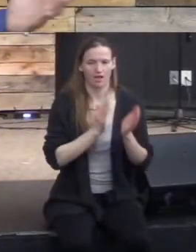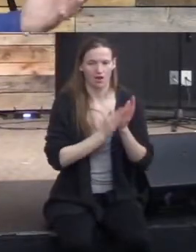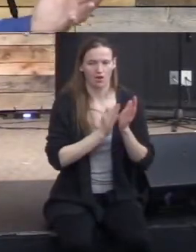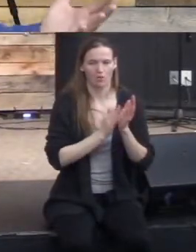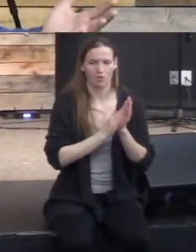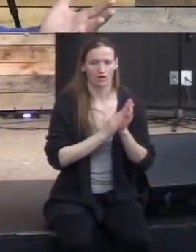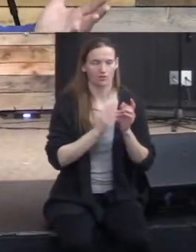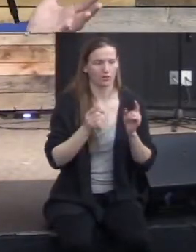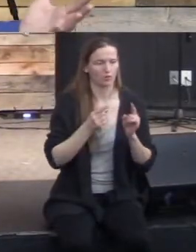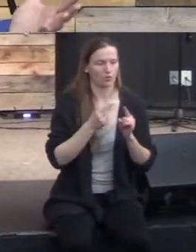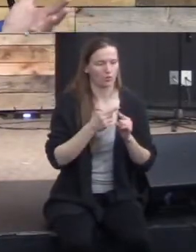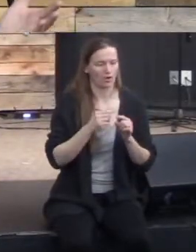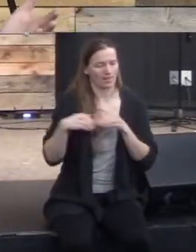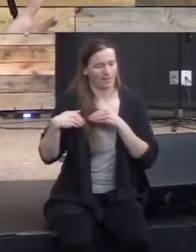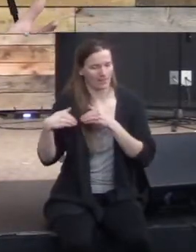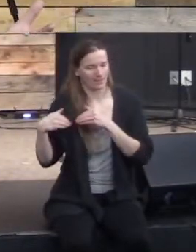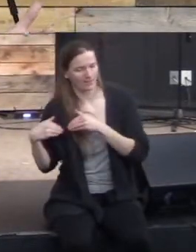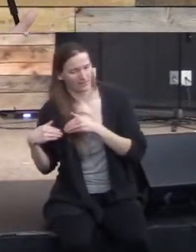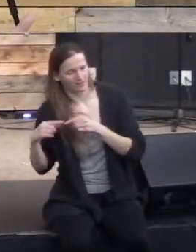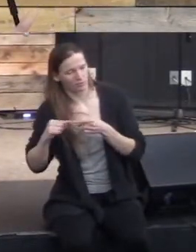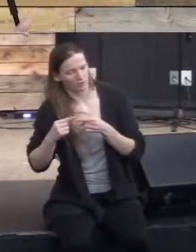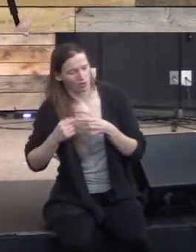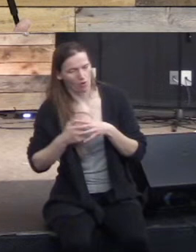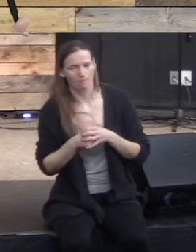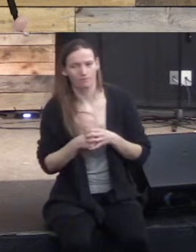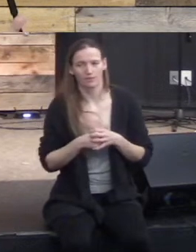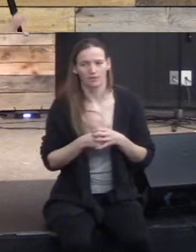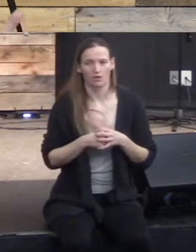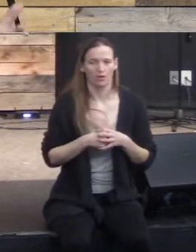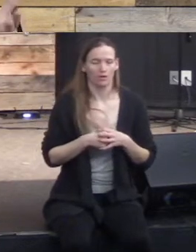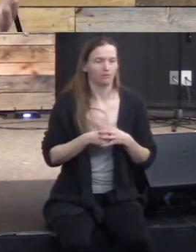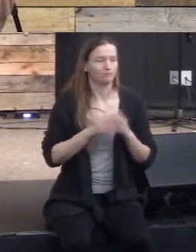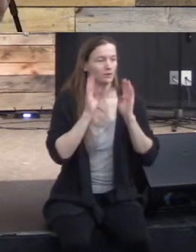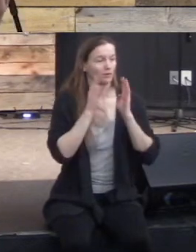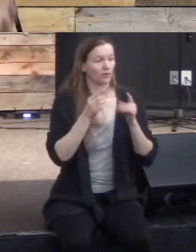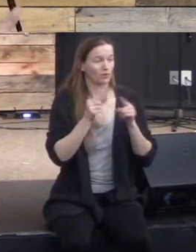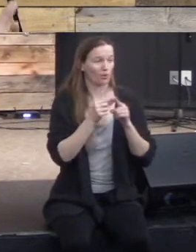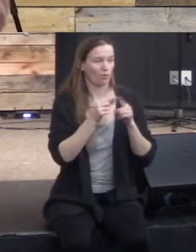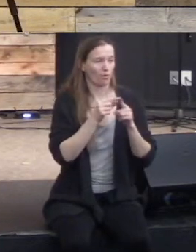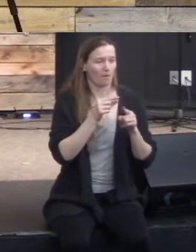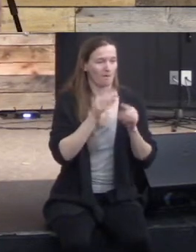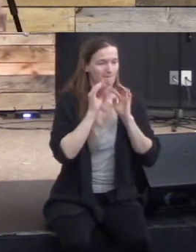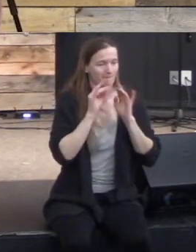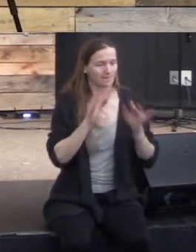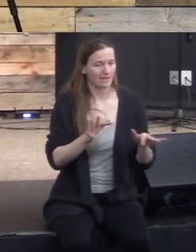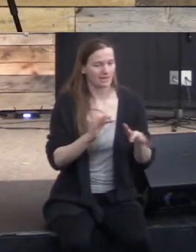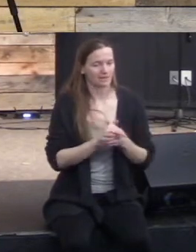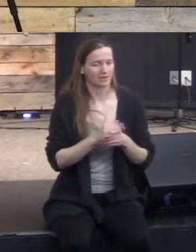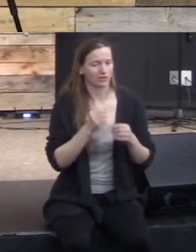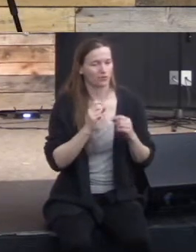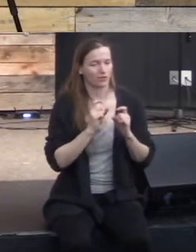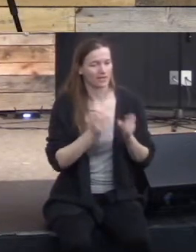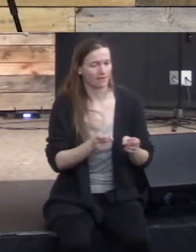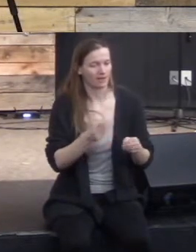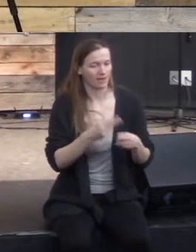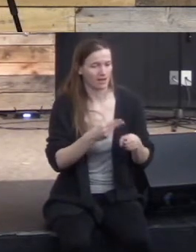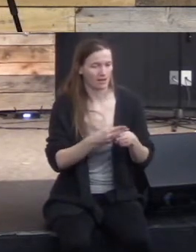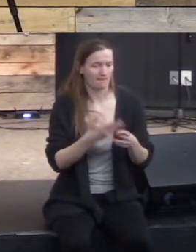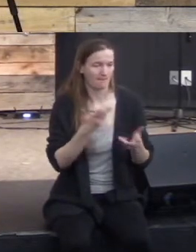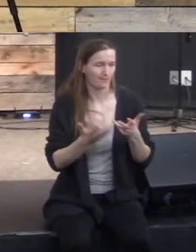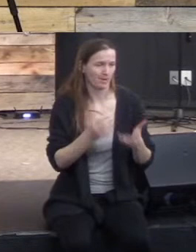You've been given a name you couldn't possibly deserve, but you essentially need for